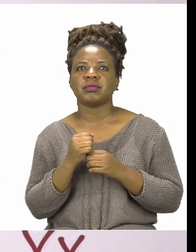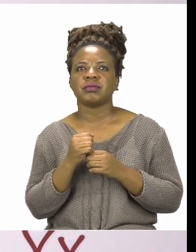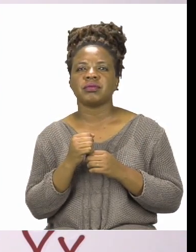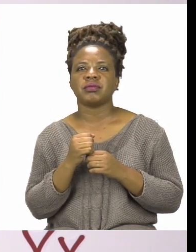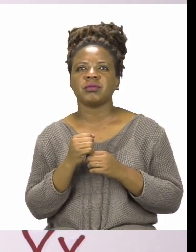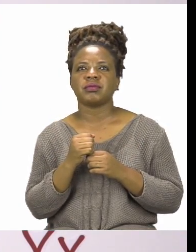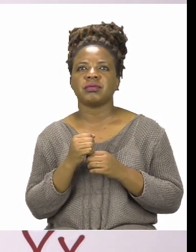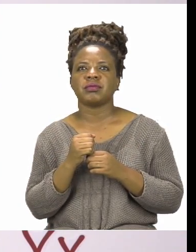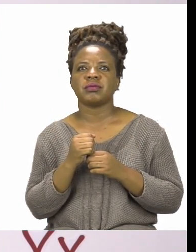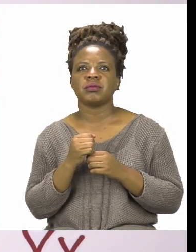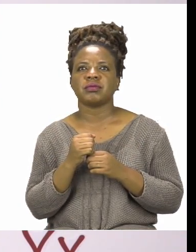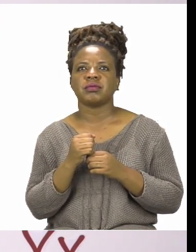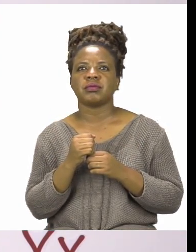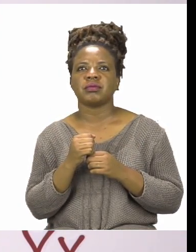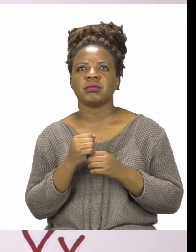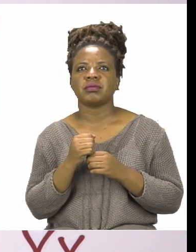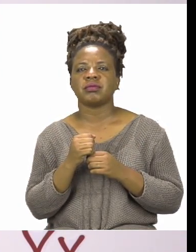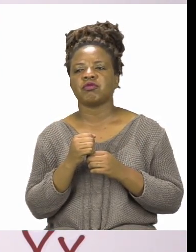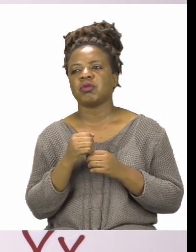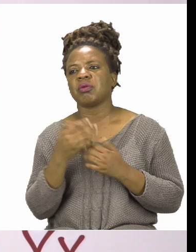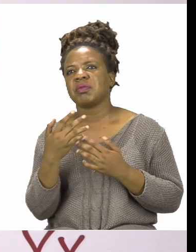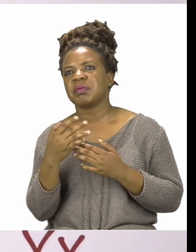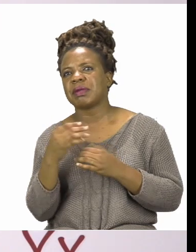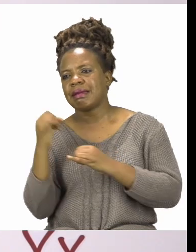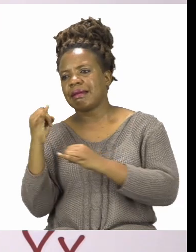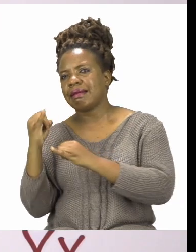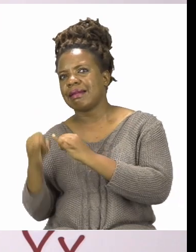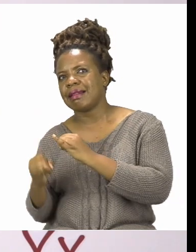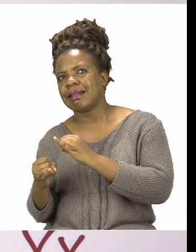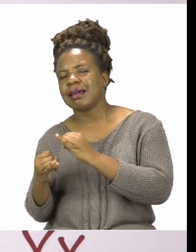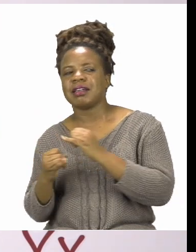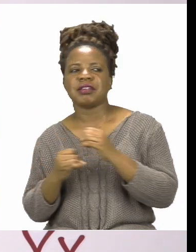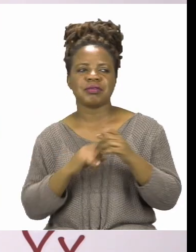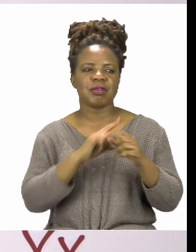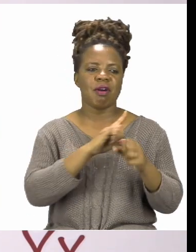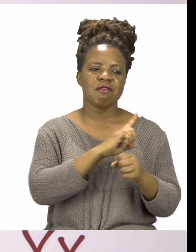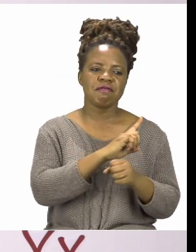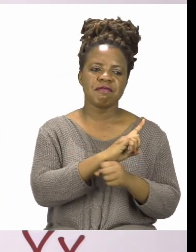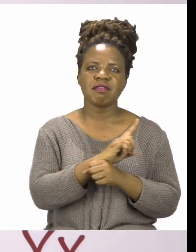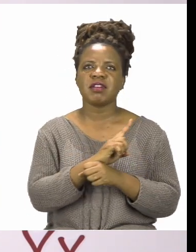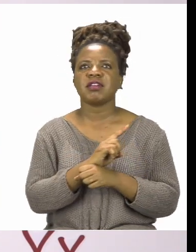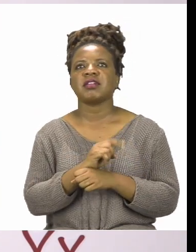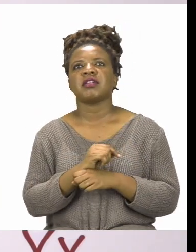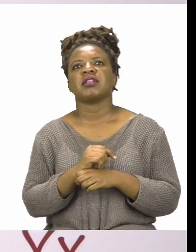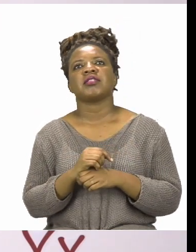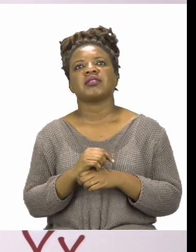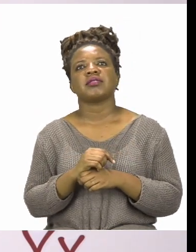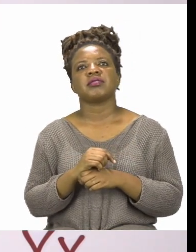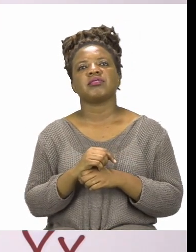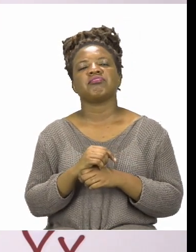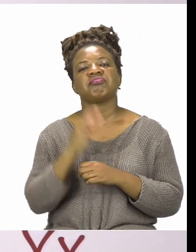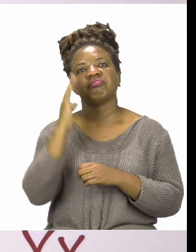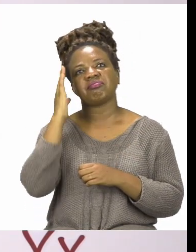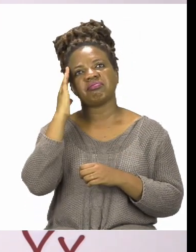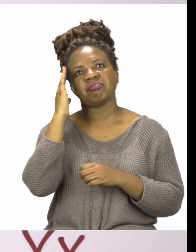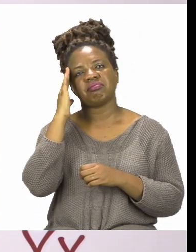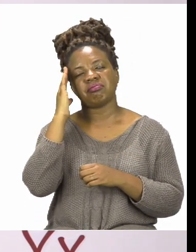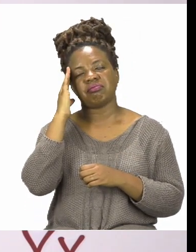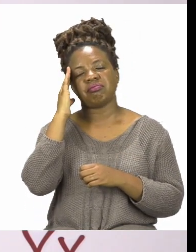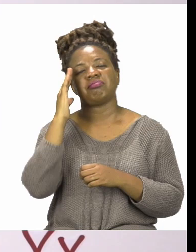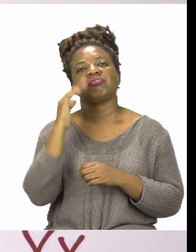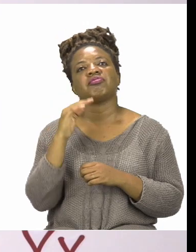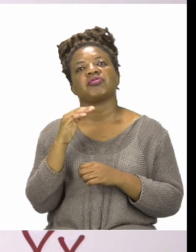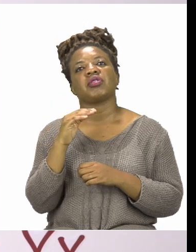is, whether it is at the equal sign or at the beginning, we'll be able to find our answer using our